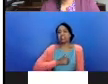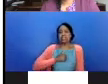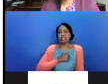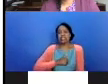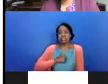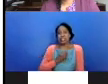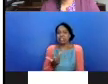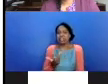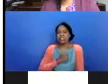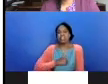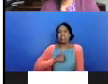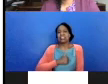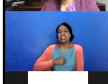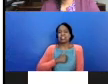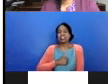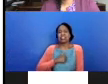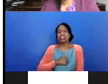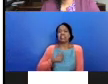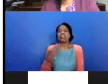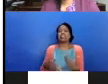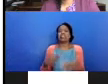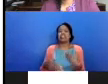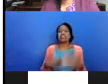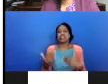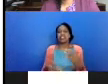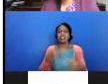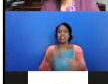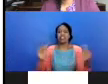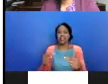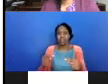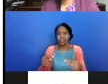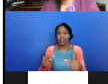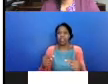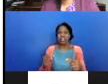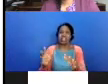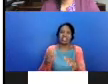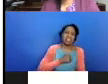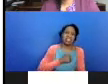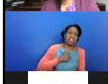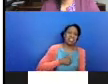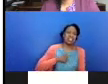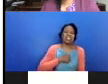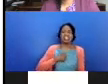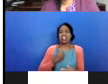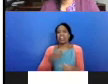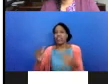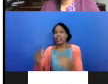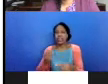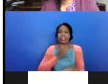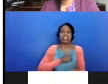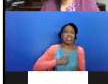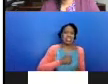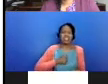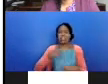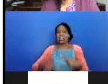apologies, but part of the and that doesn't necessarily lead to change. But part of what we did with that